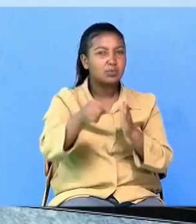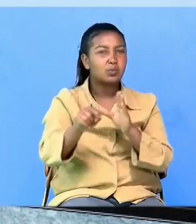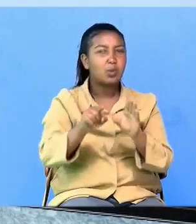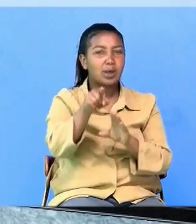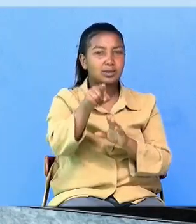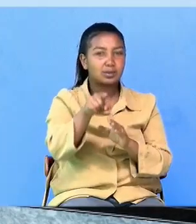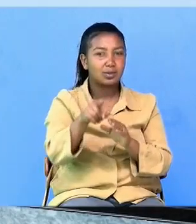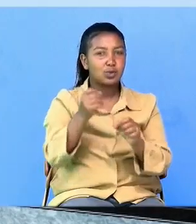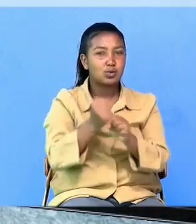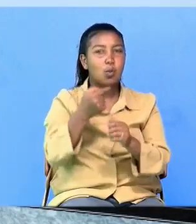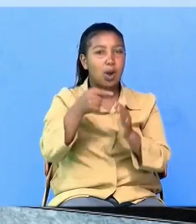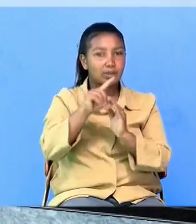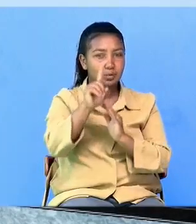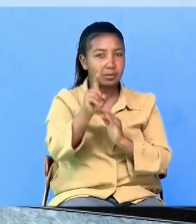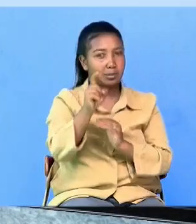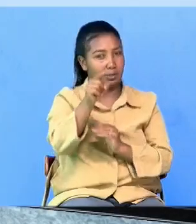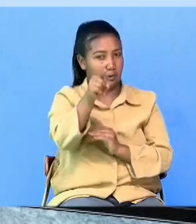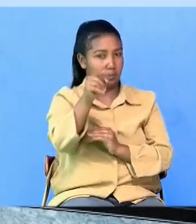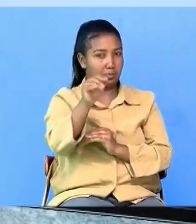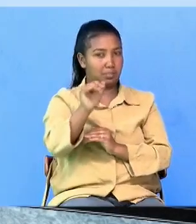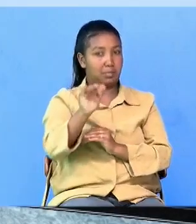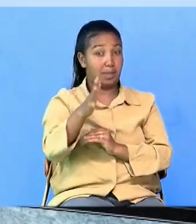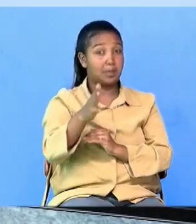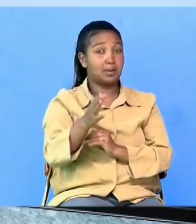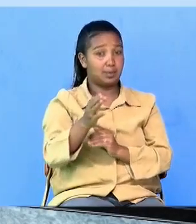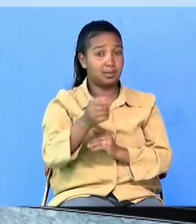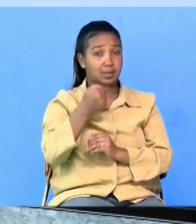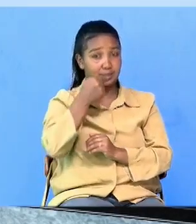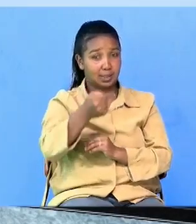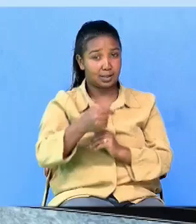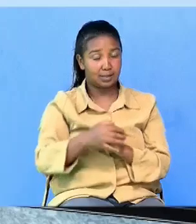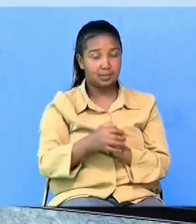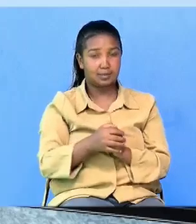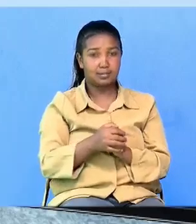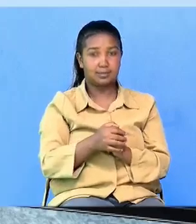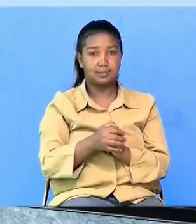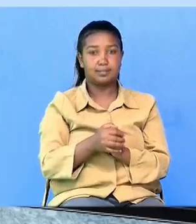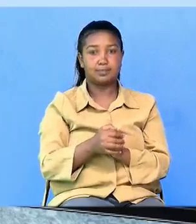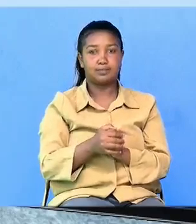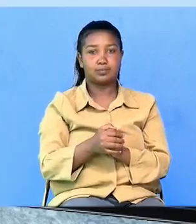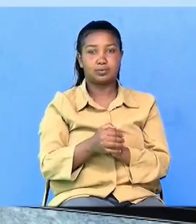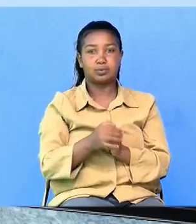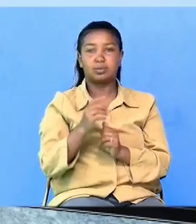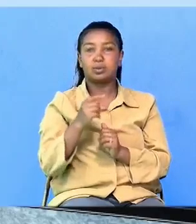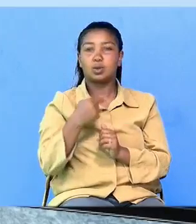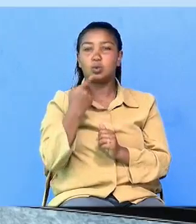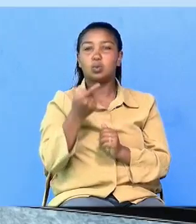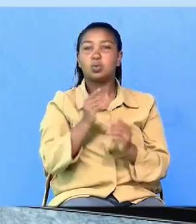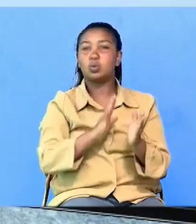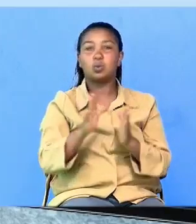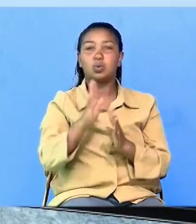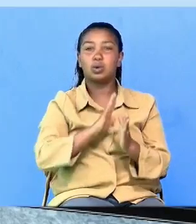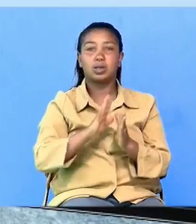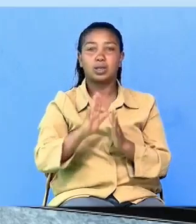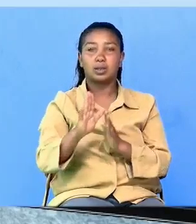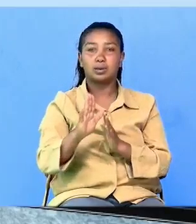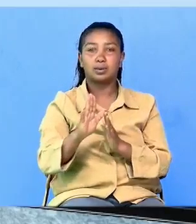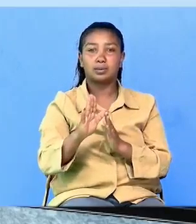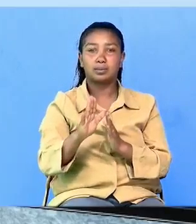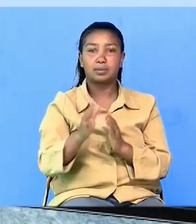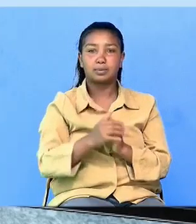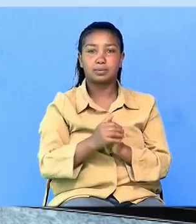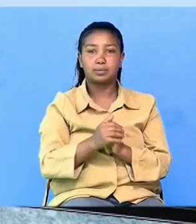home? Oh, maybe. Let's say, who's going to prepare his day-to-day